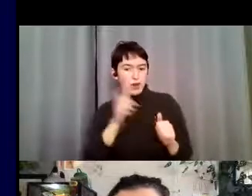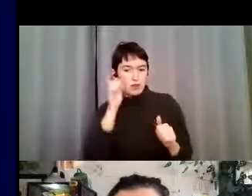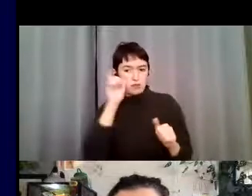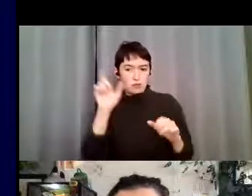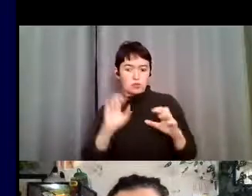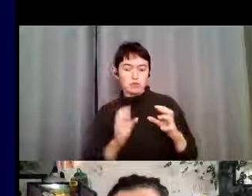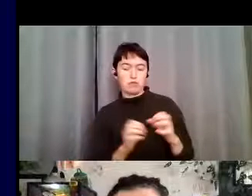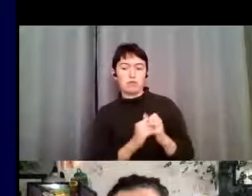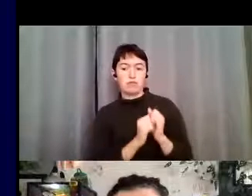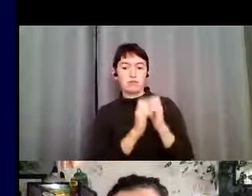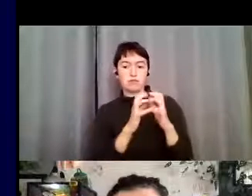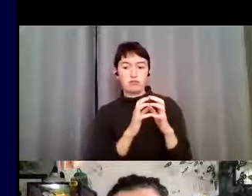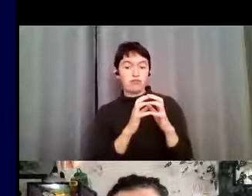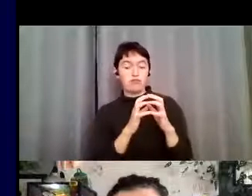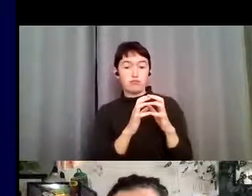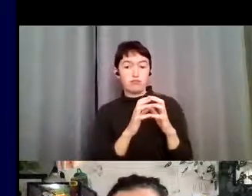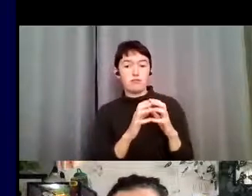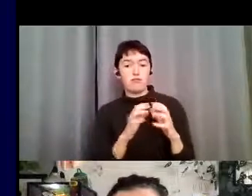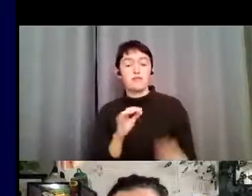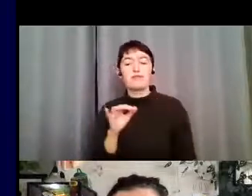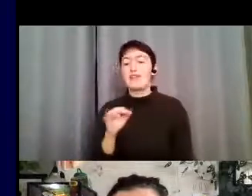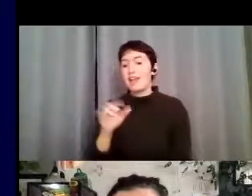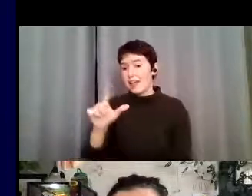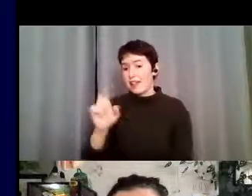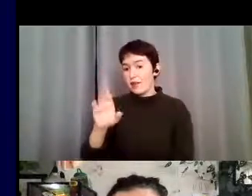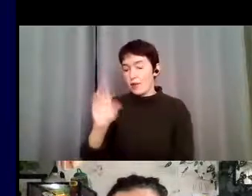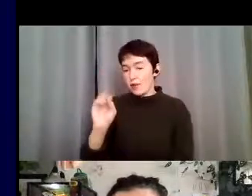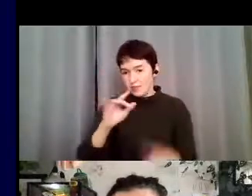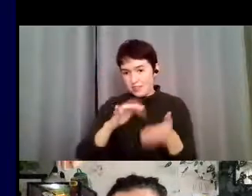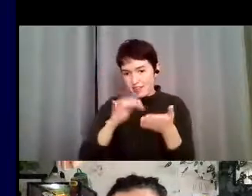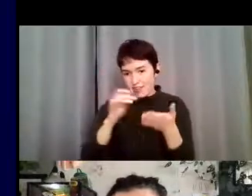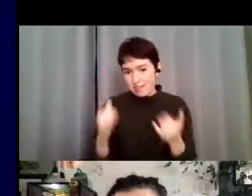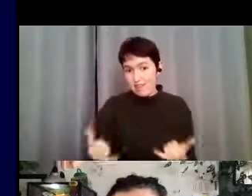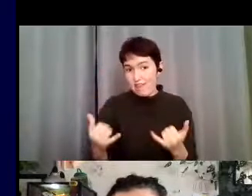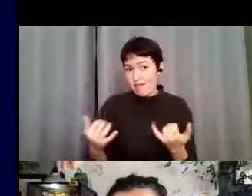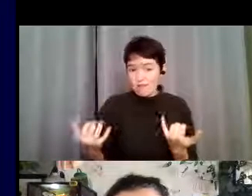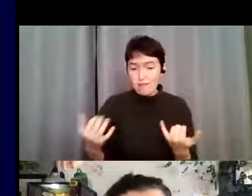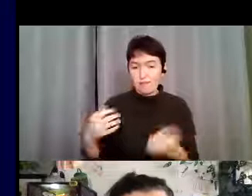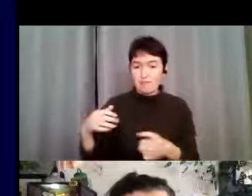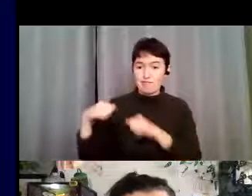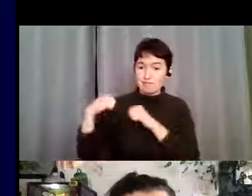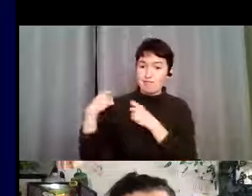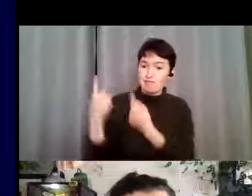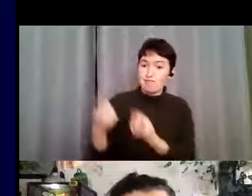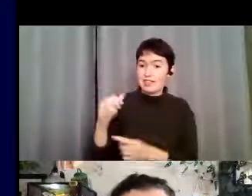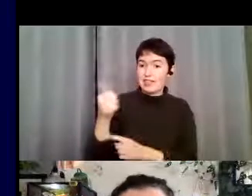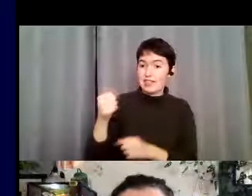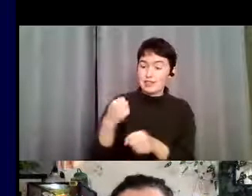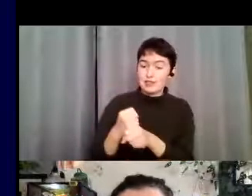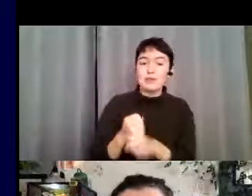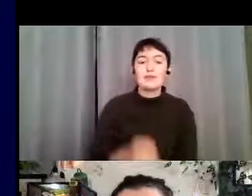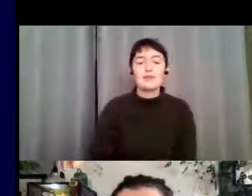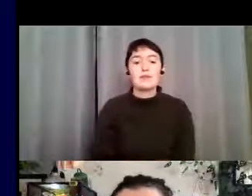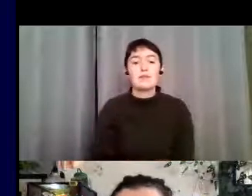been exploring from high above for the last 10 years. And so what does the moon look like